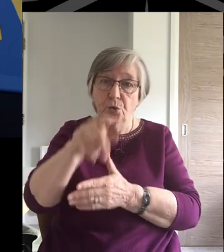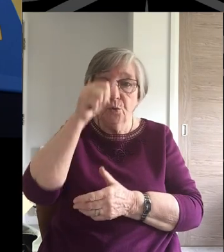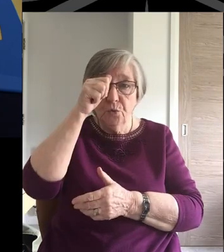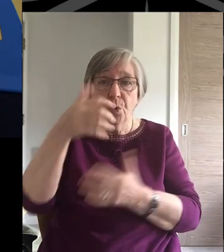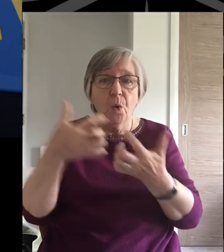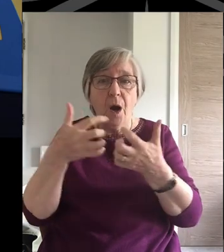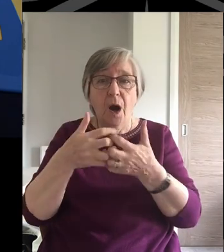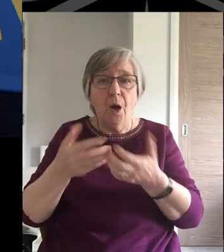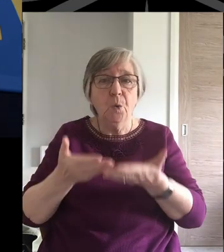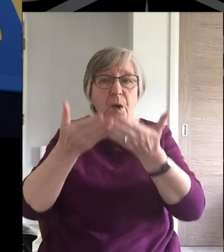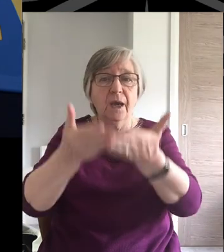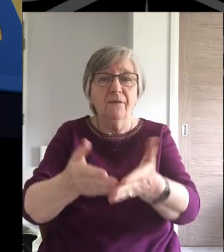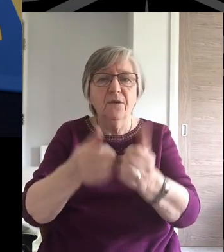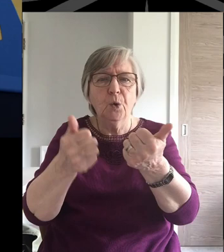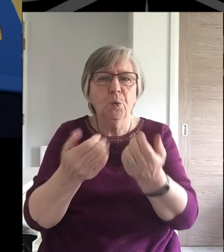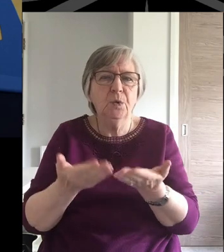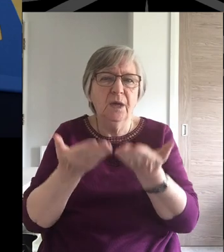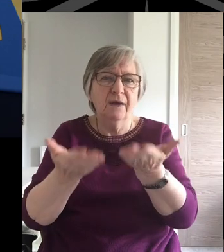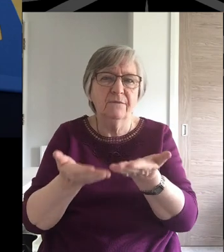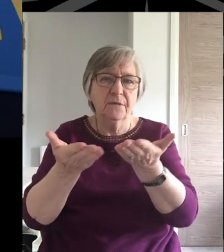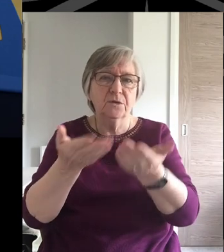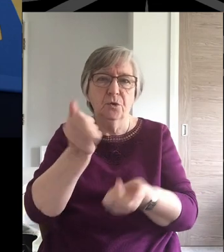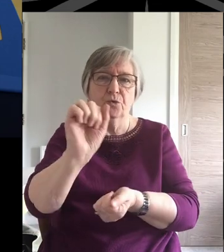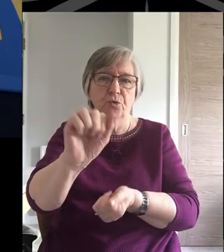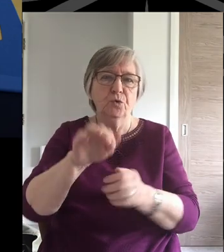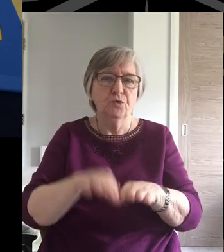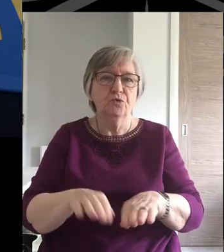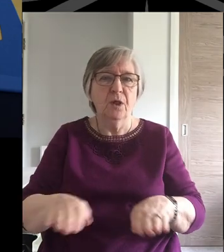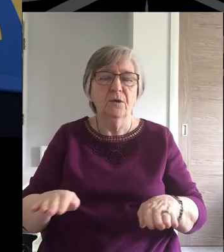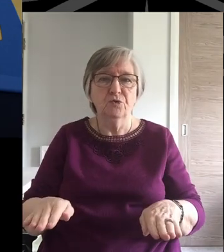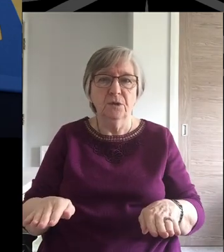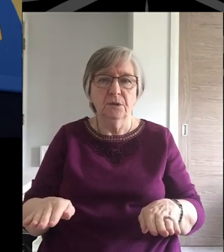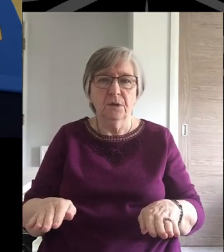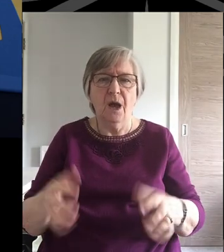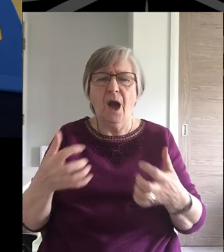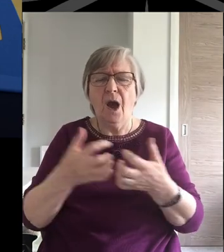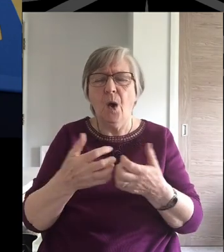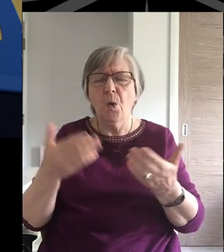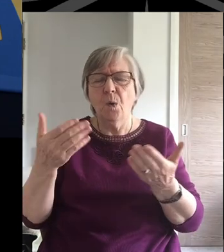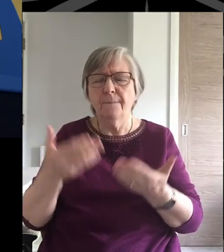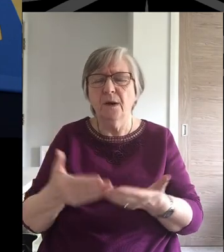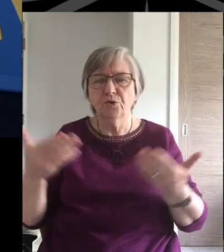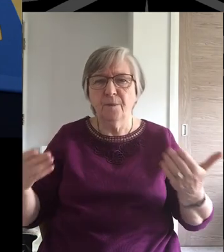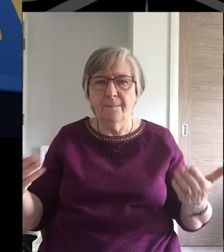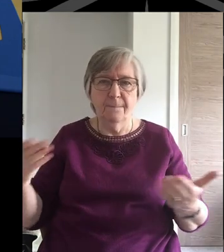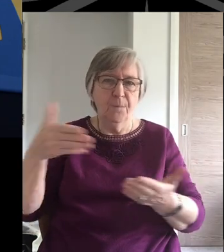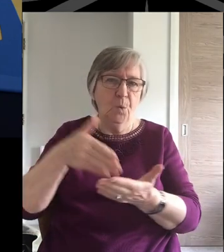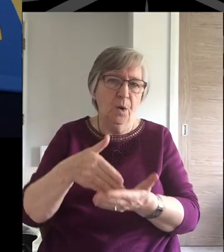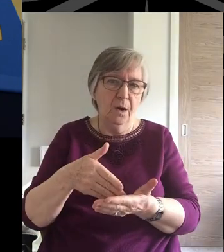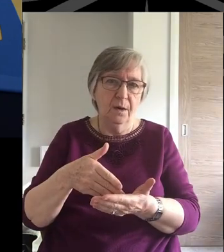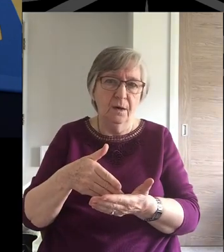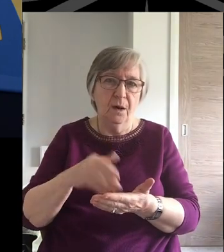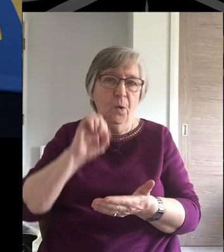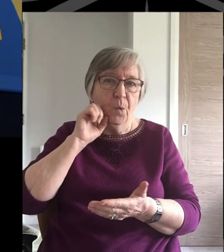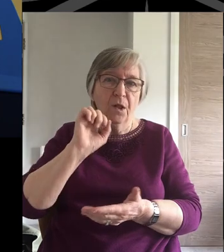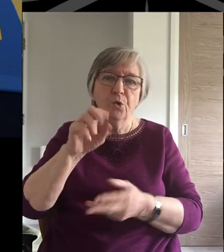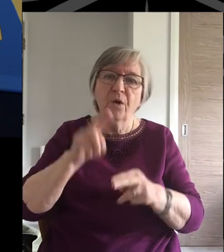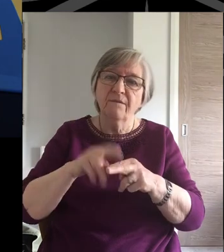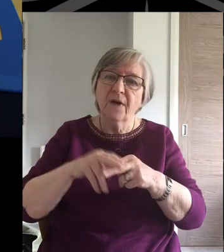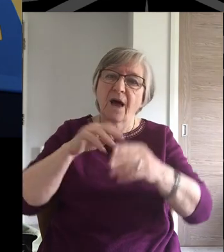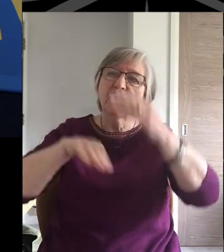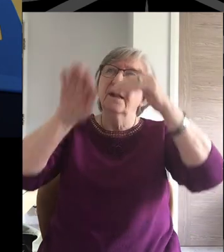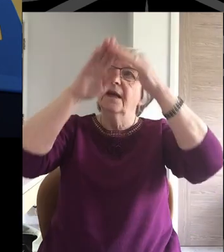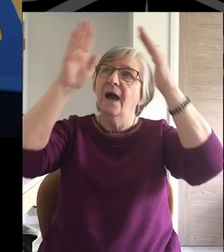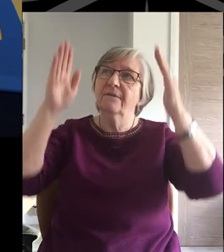know how to give good gifts to your children, how much more will your Father